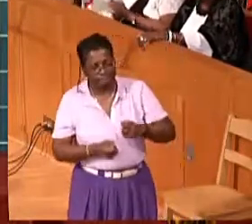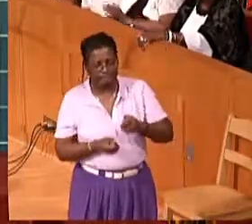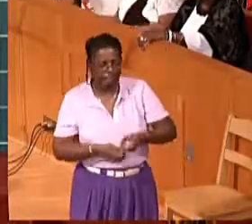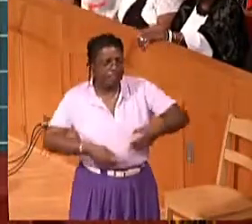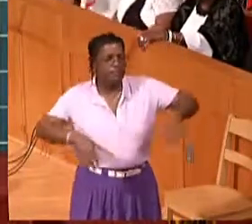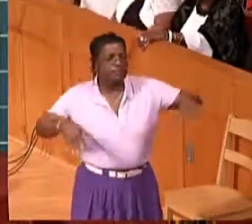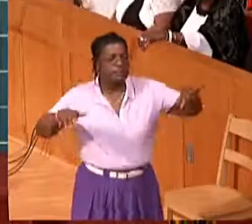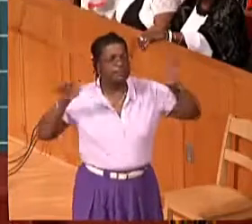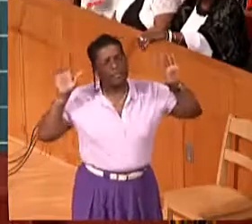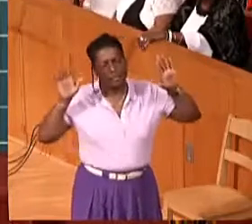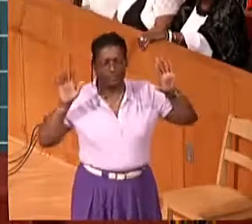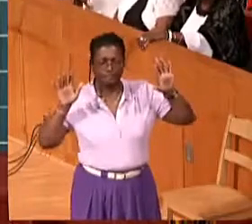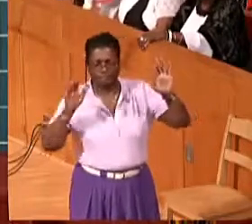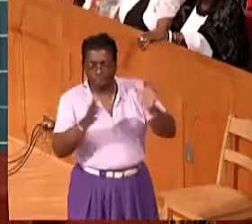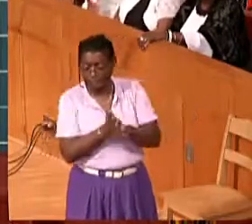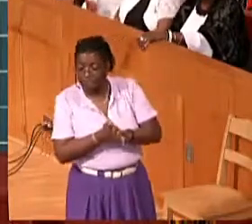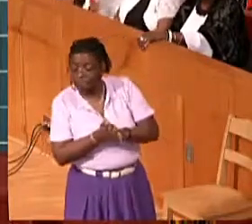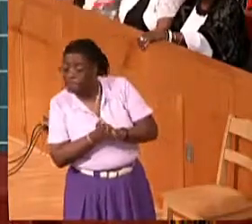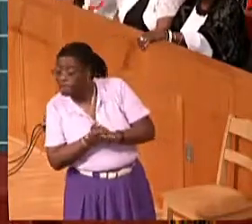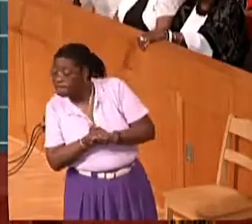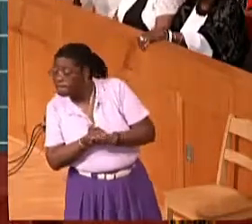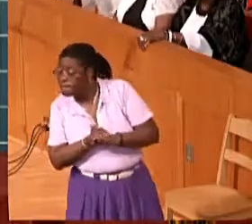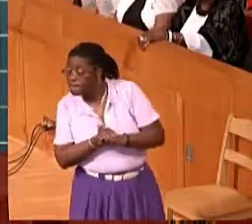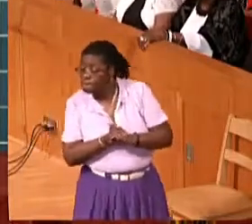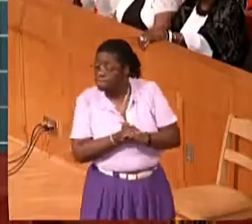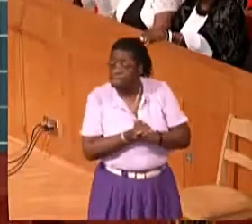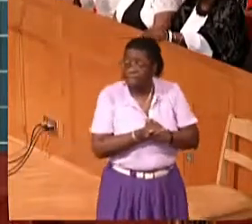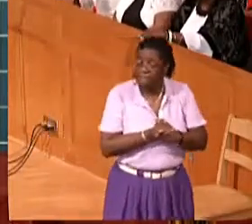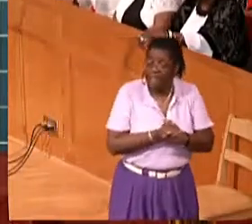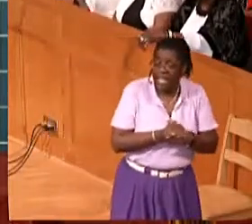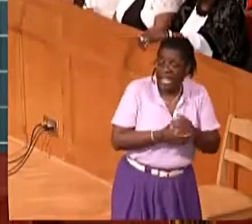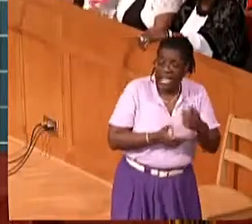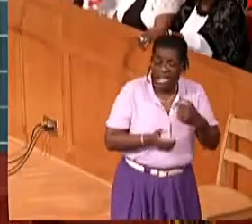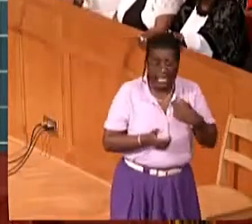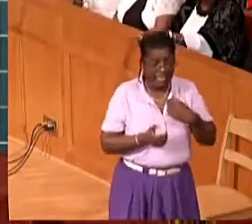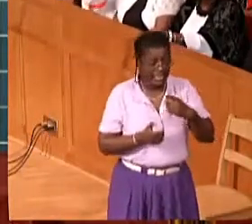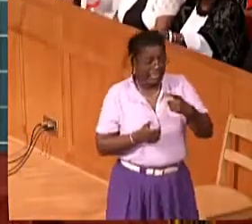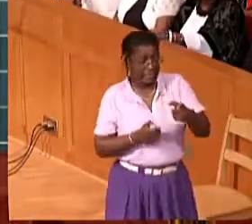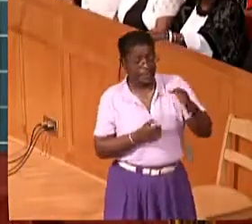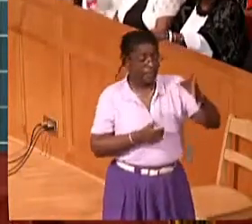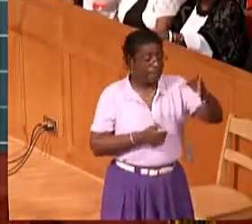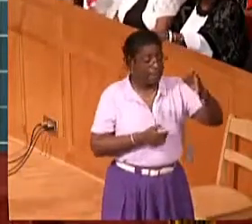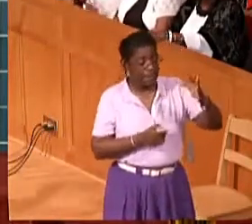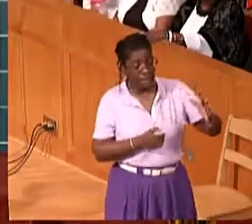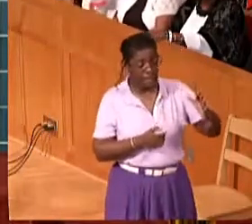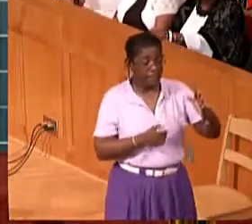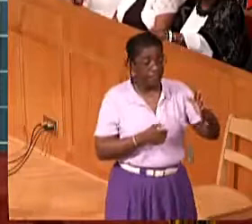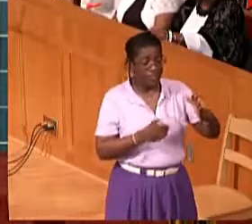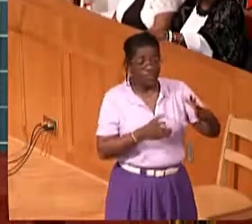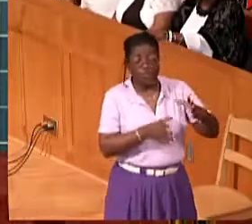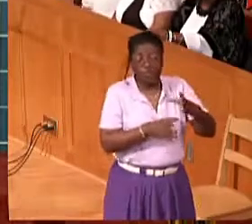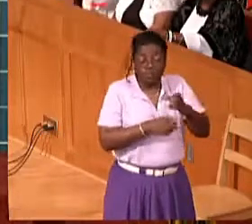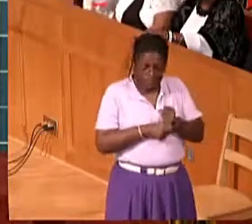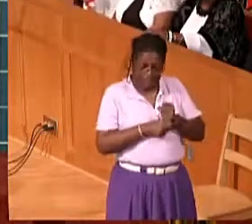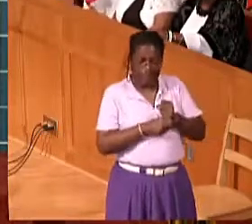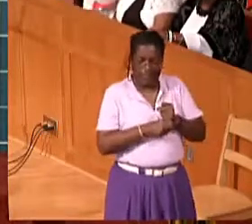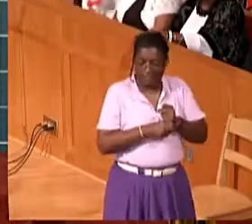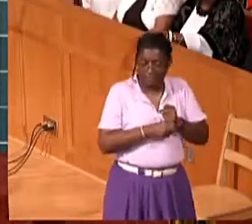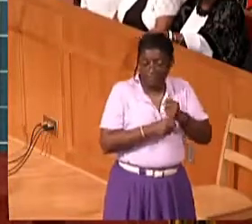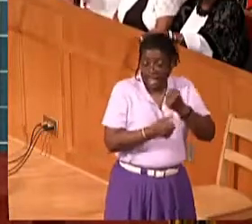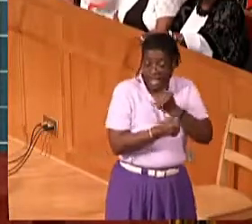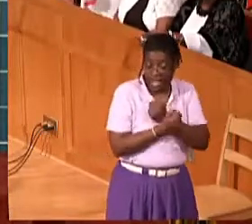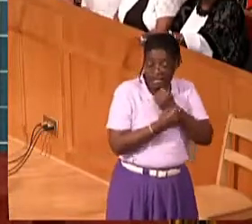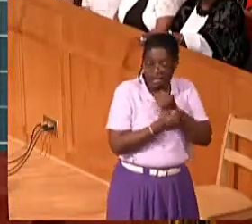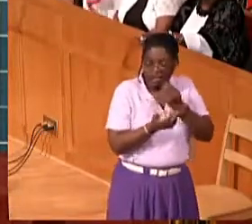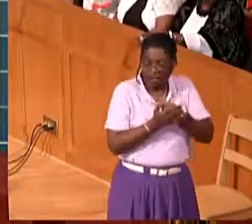offering. I learned how, no, he not only was on love offering, he got a salary. But I had enough sense to know